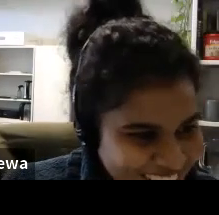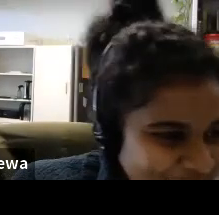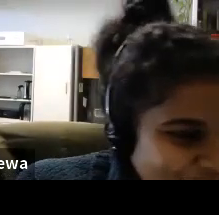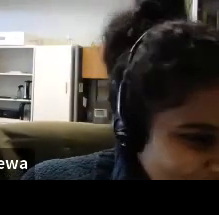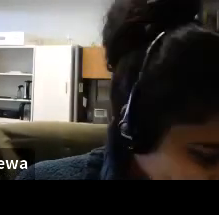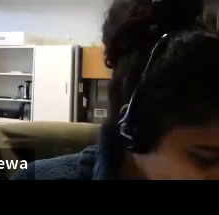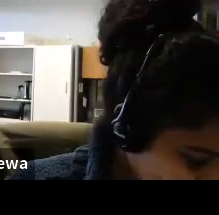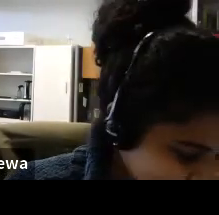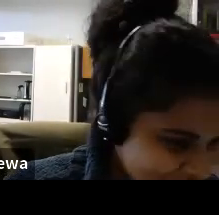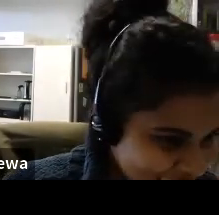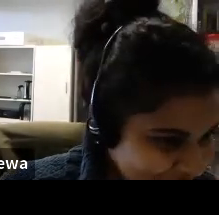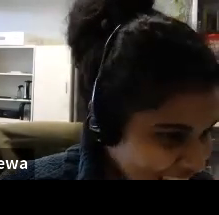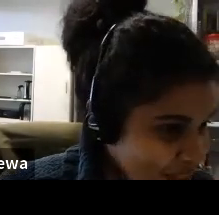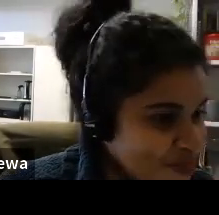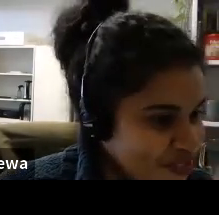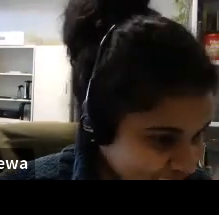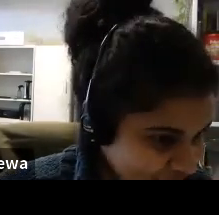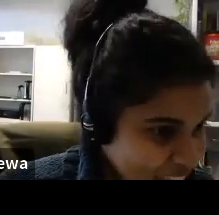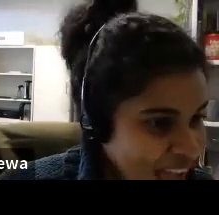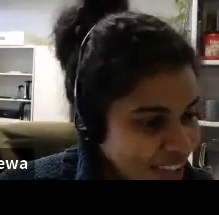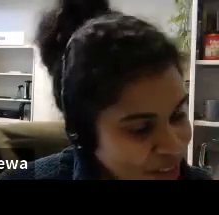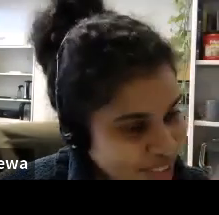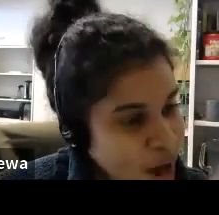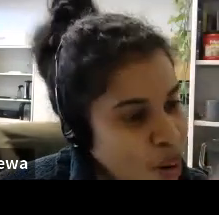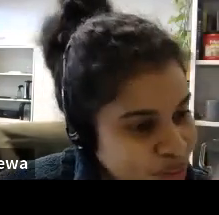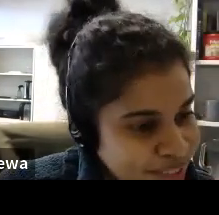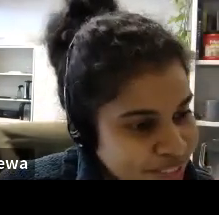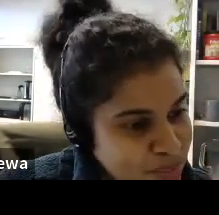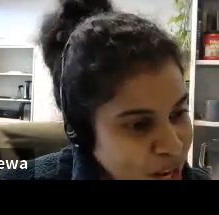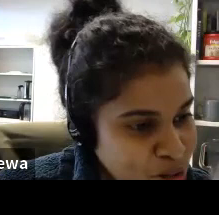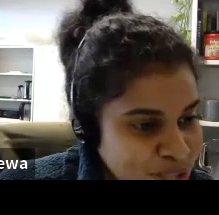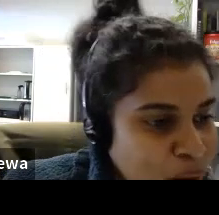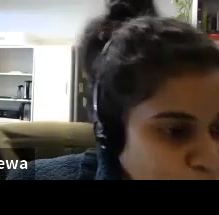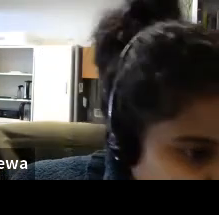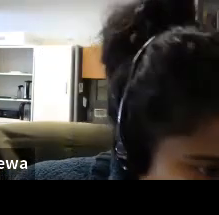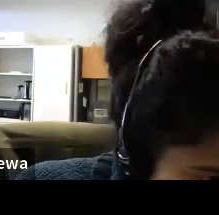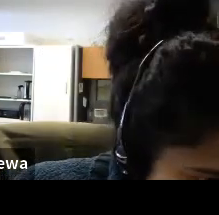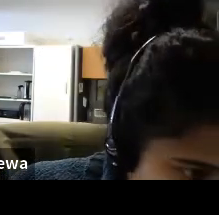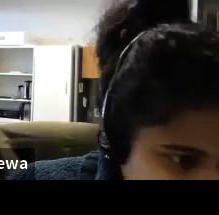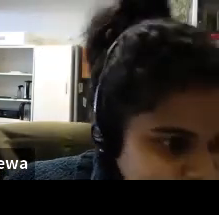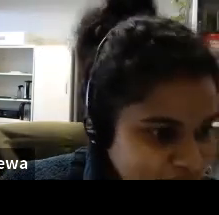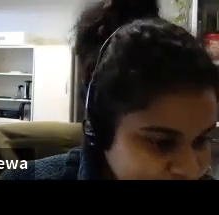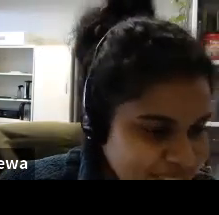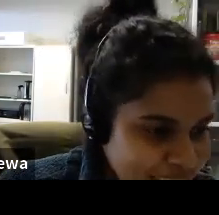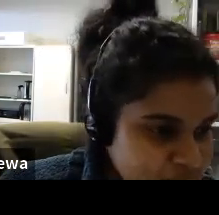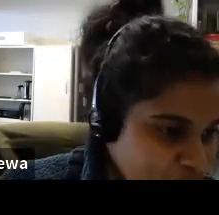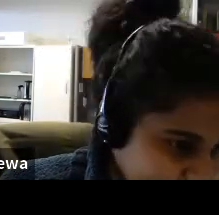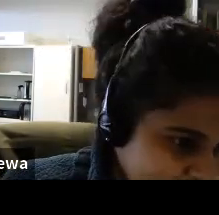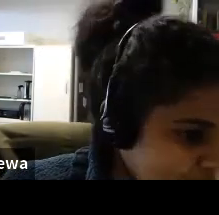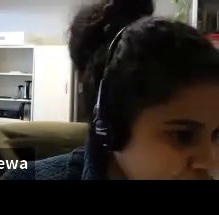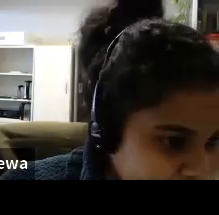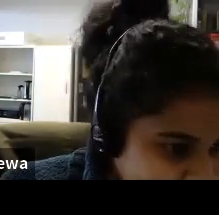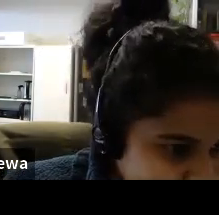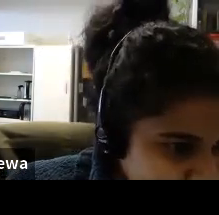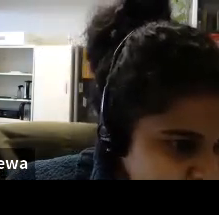Miss Karen. So this fungus they belong to their own kingdom. That is